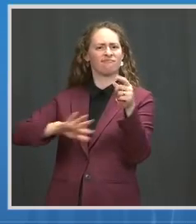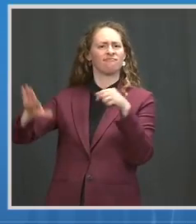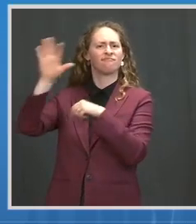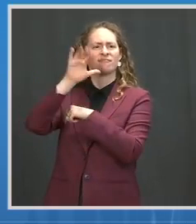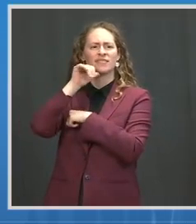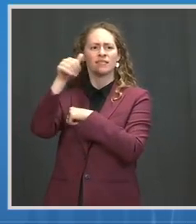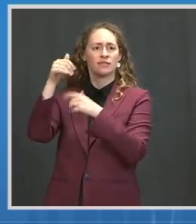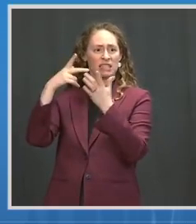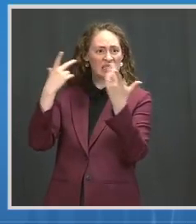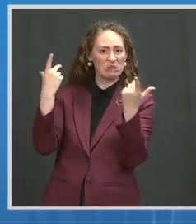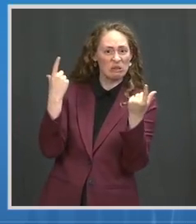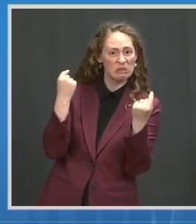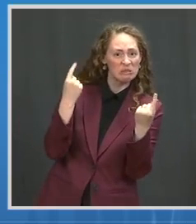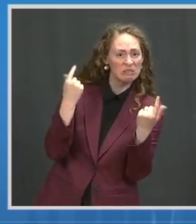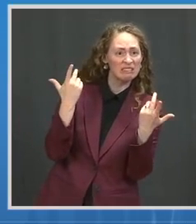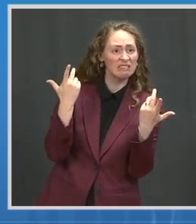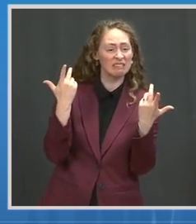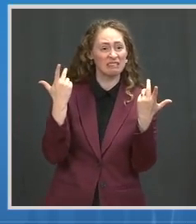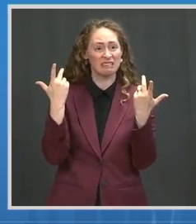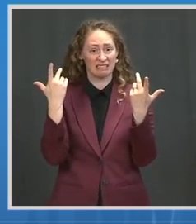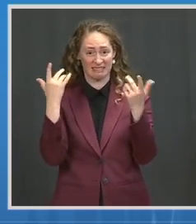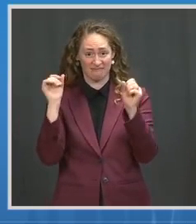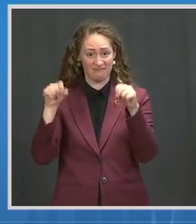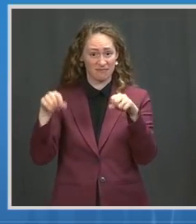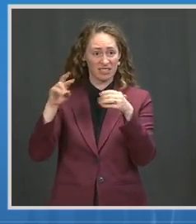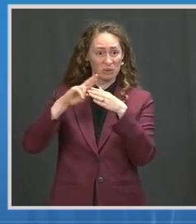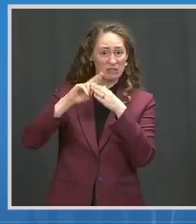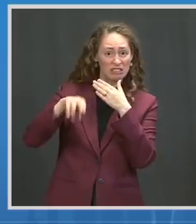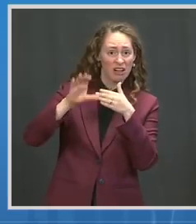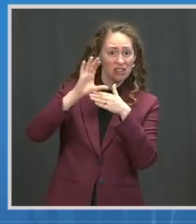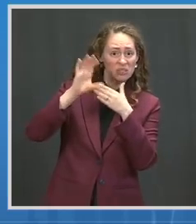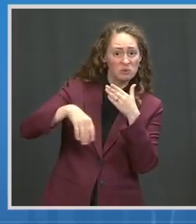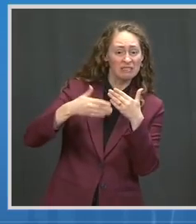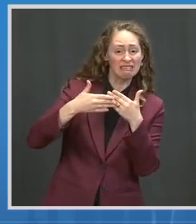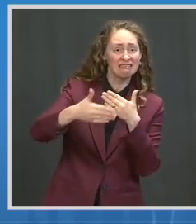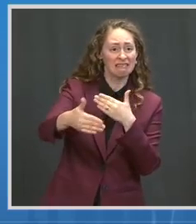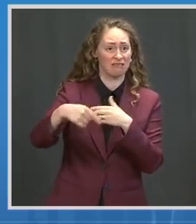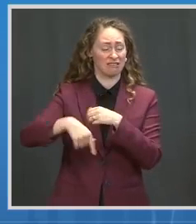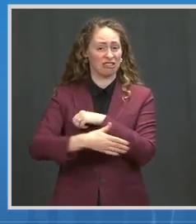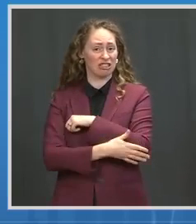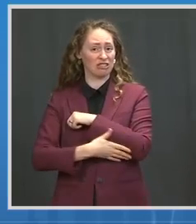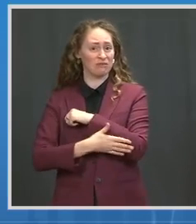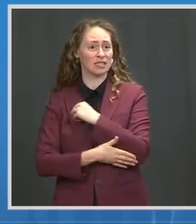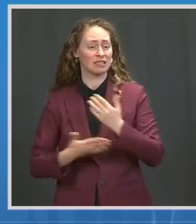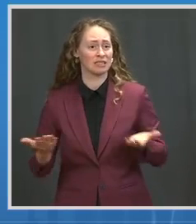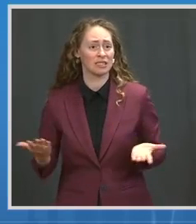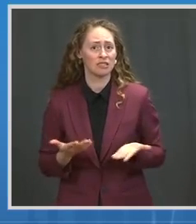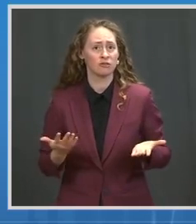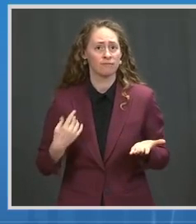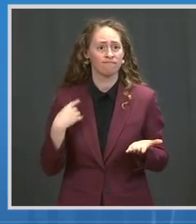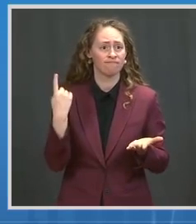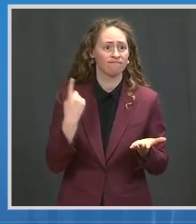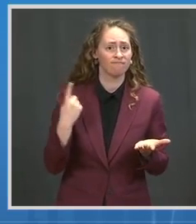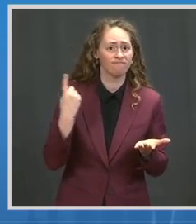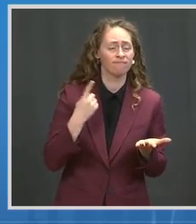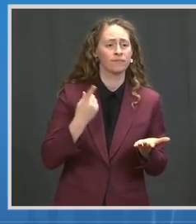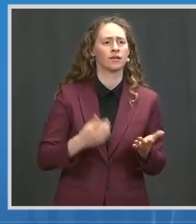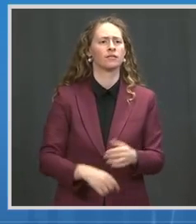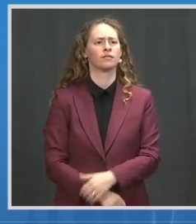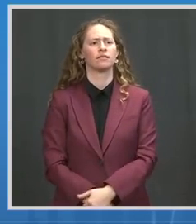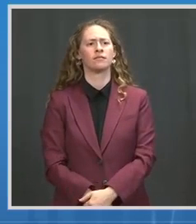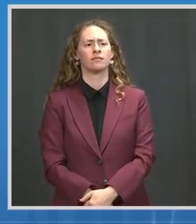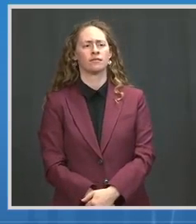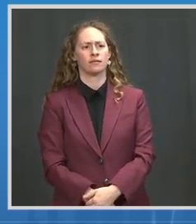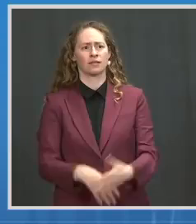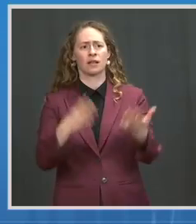then specifically to those states and communities where the vaccination rate, isn't just close to 70, it's significantly short